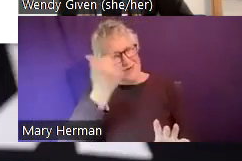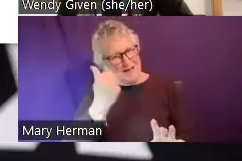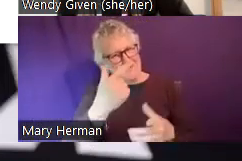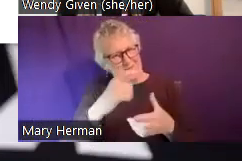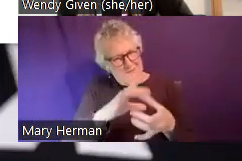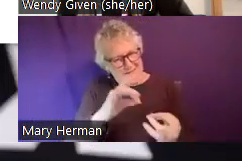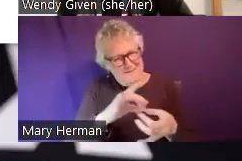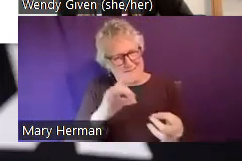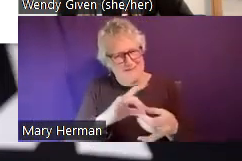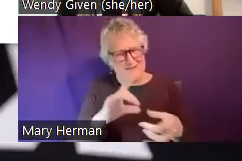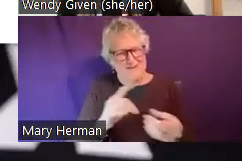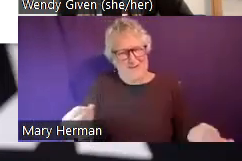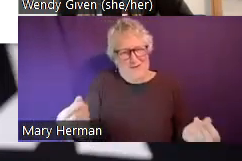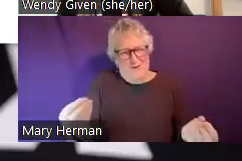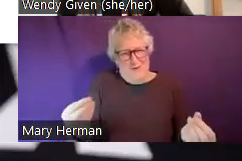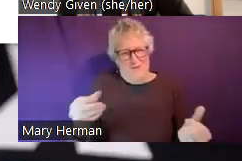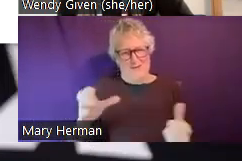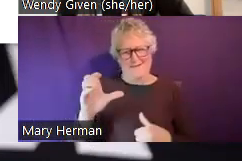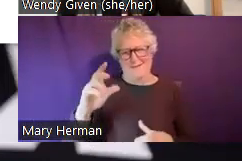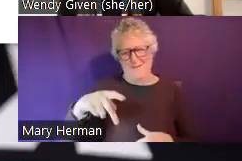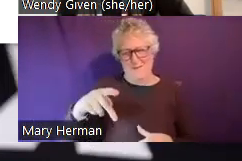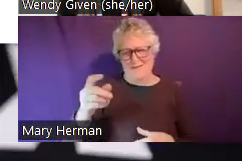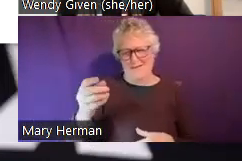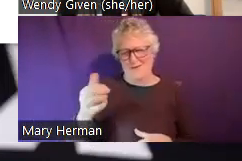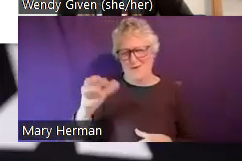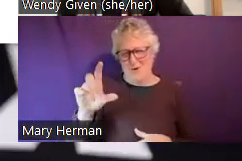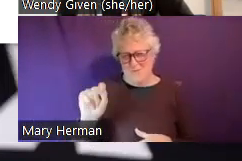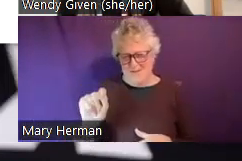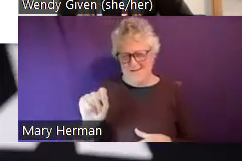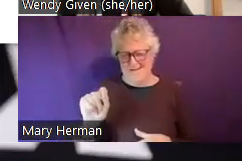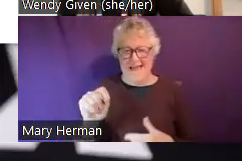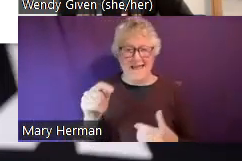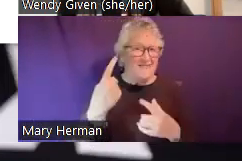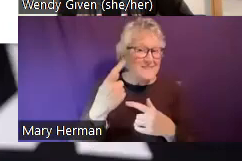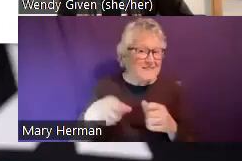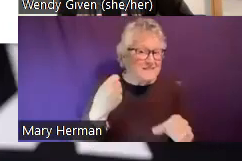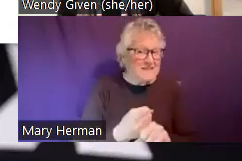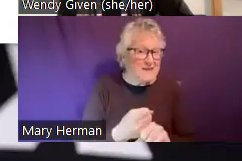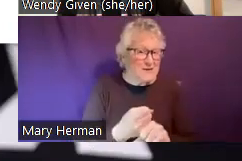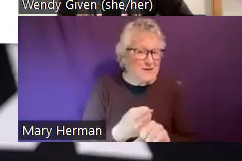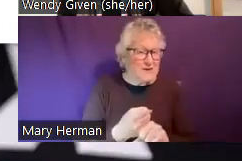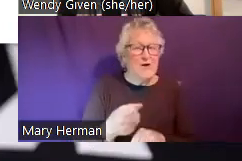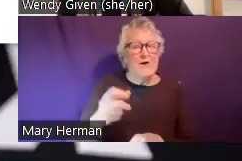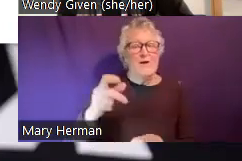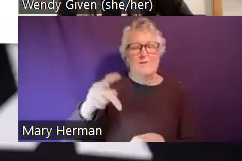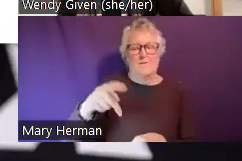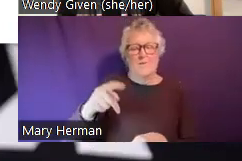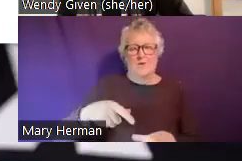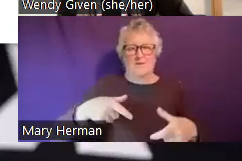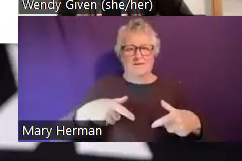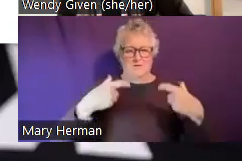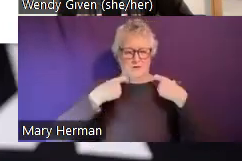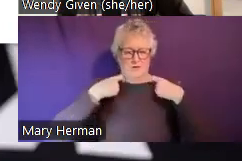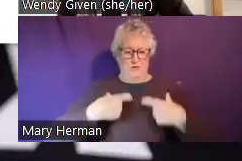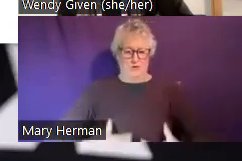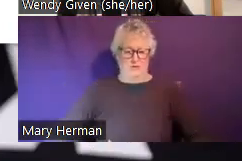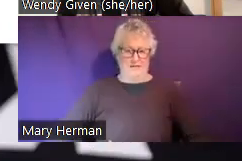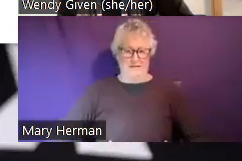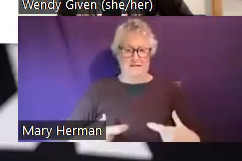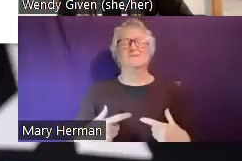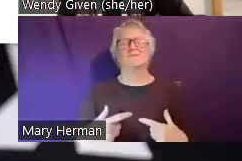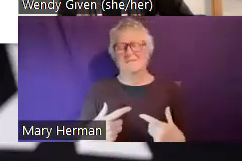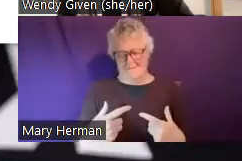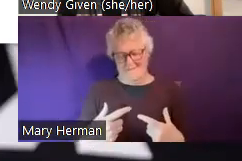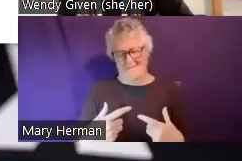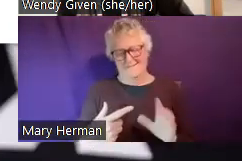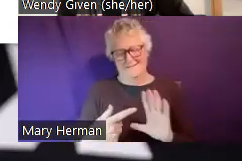Edition jerseys this year actually feature the carpet right on the front and also on the legs. So it's kind of